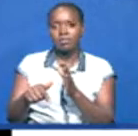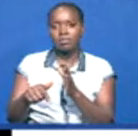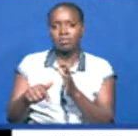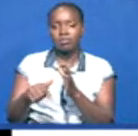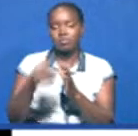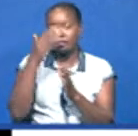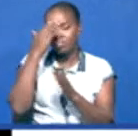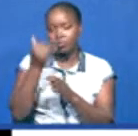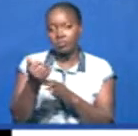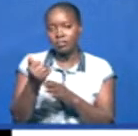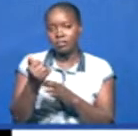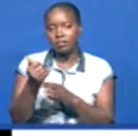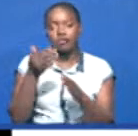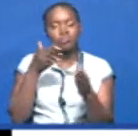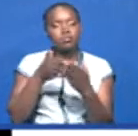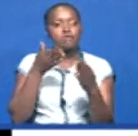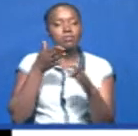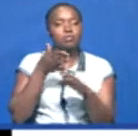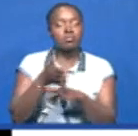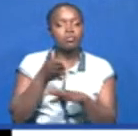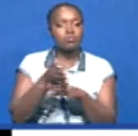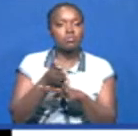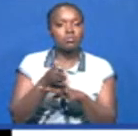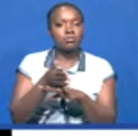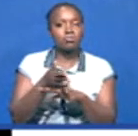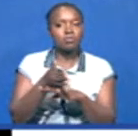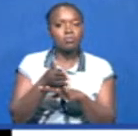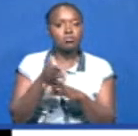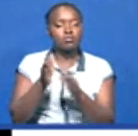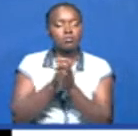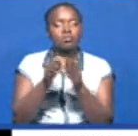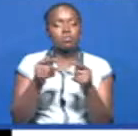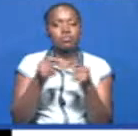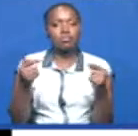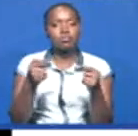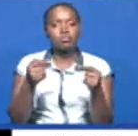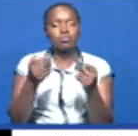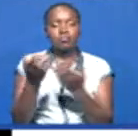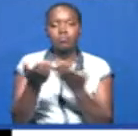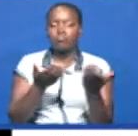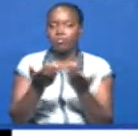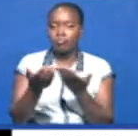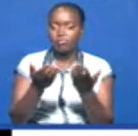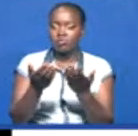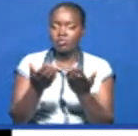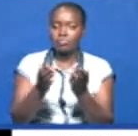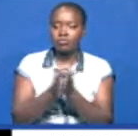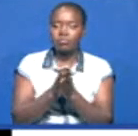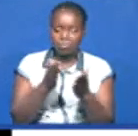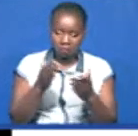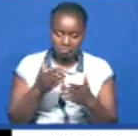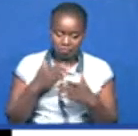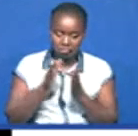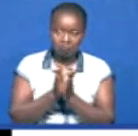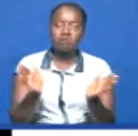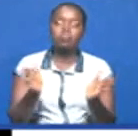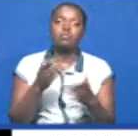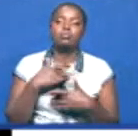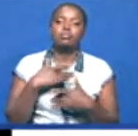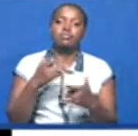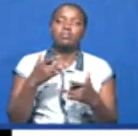because counterfeiting and illicit trade is a matter of public interest and public